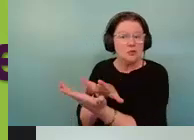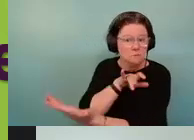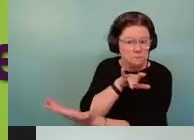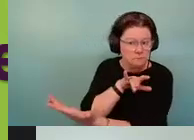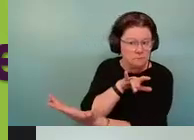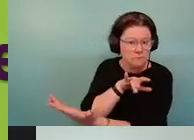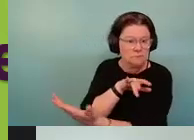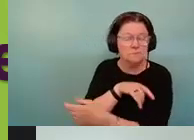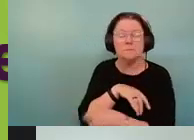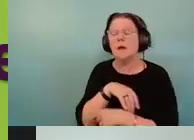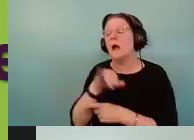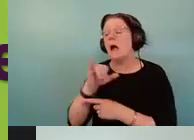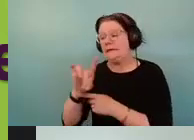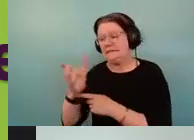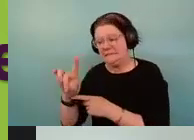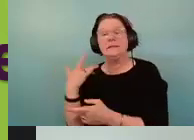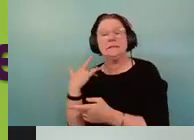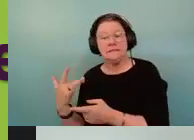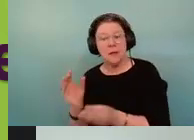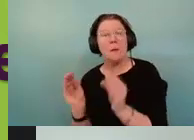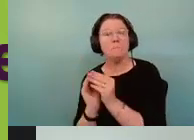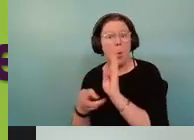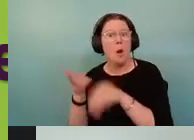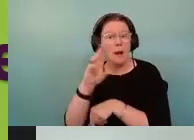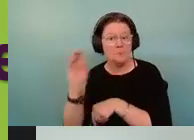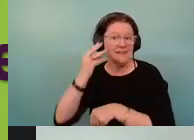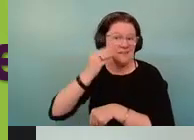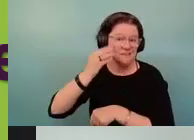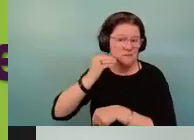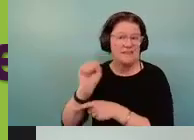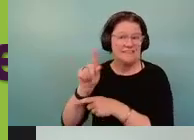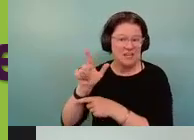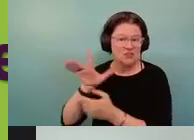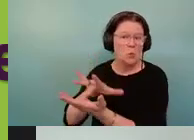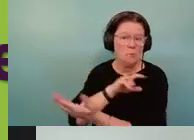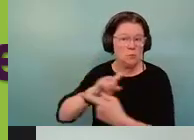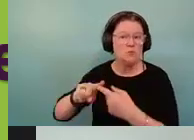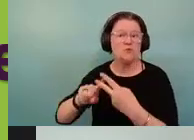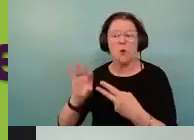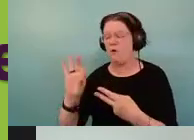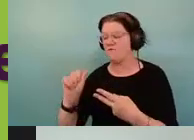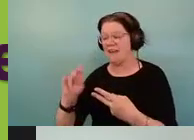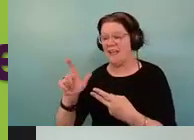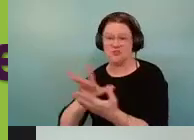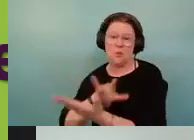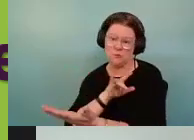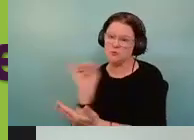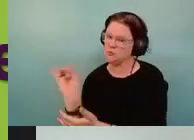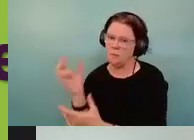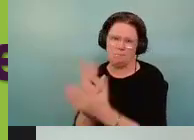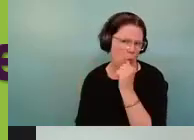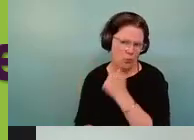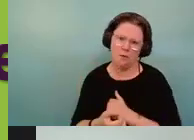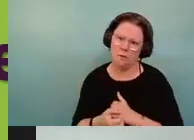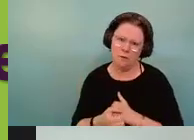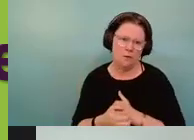people with disabilities are much more likely to be sexually abused and also taken advantage of